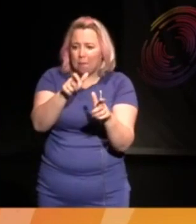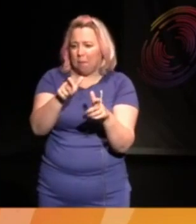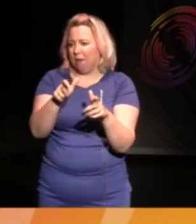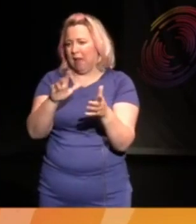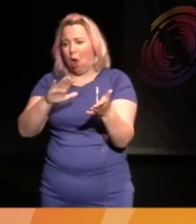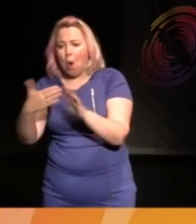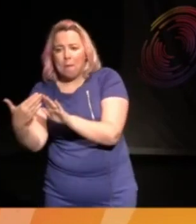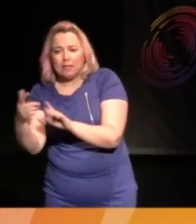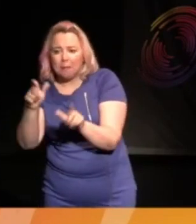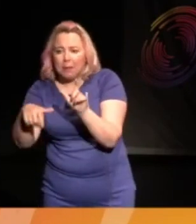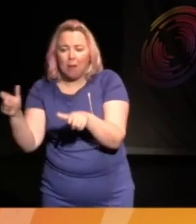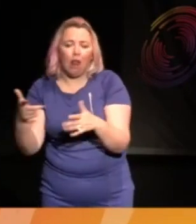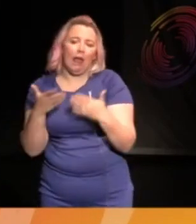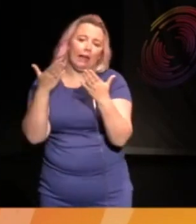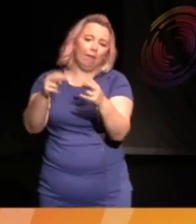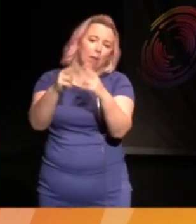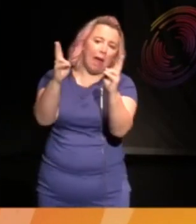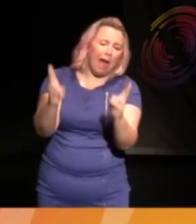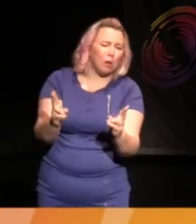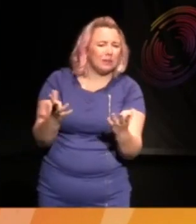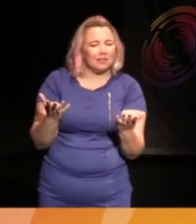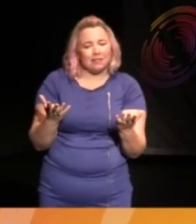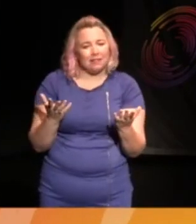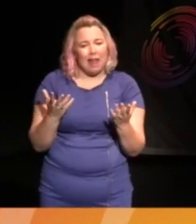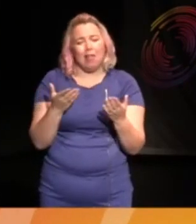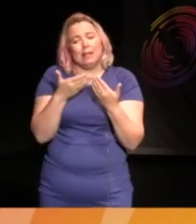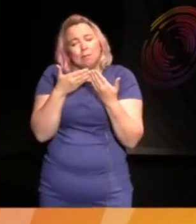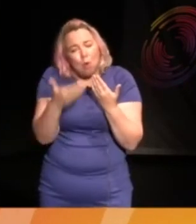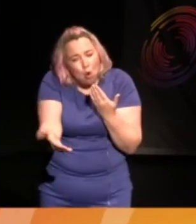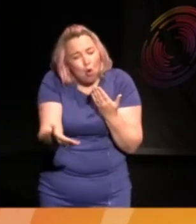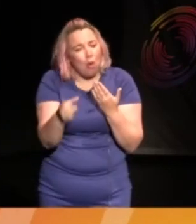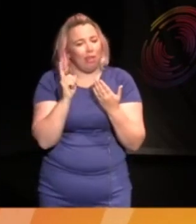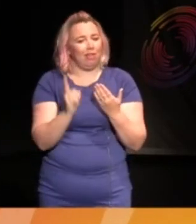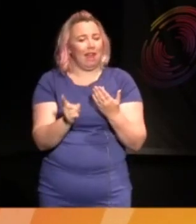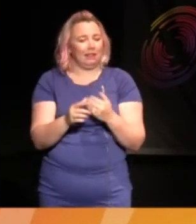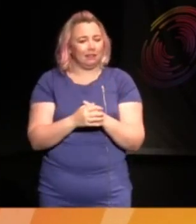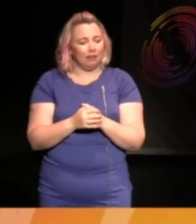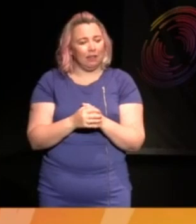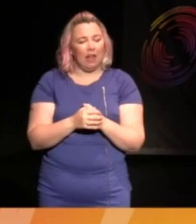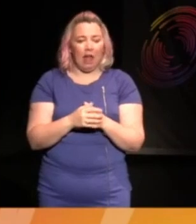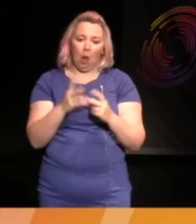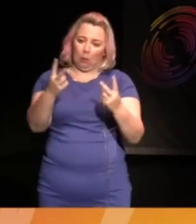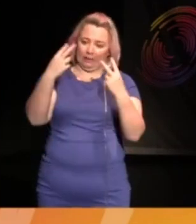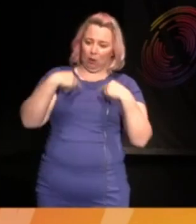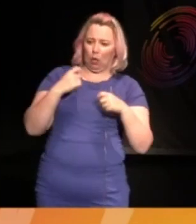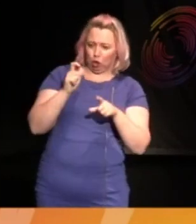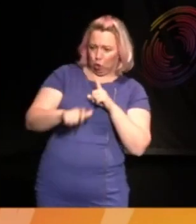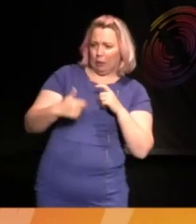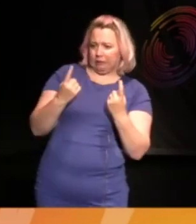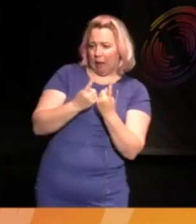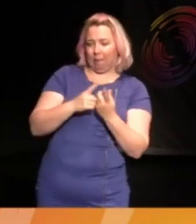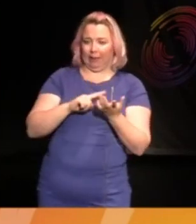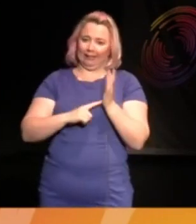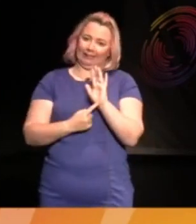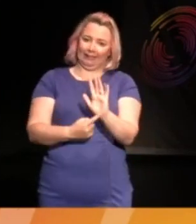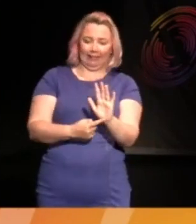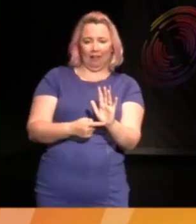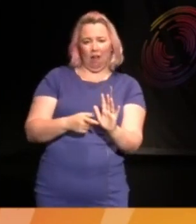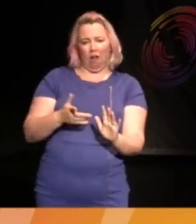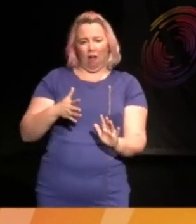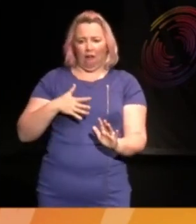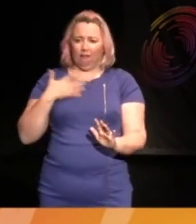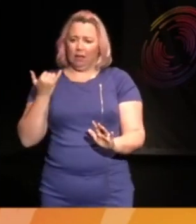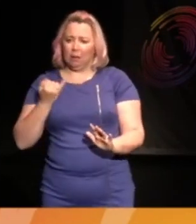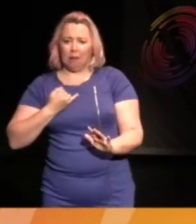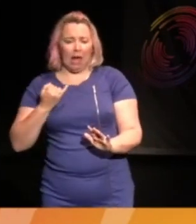And there's often a cyclical thing that happens where it seems like we're doing something. You know, it's like, oh, you feel bad. I don't want you to